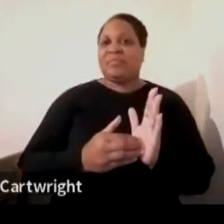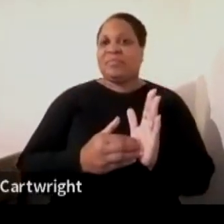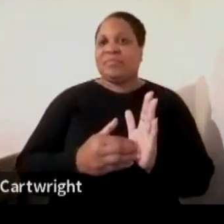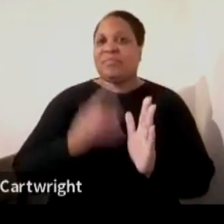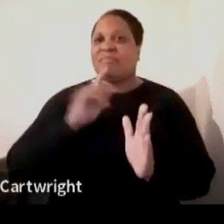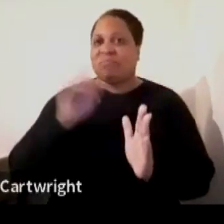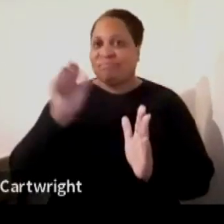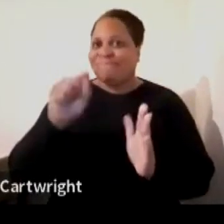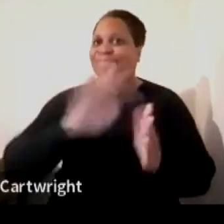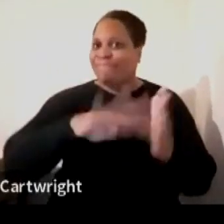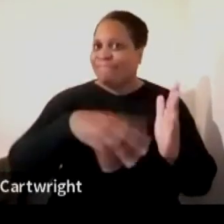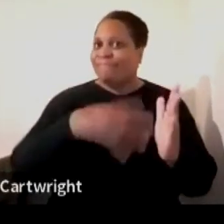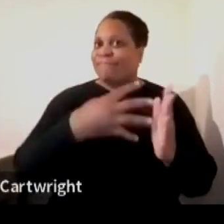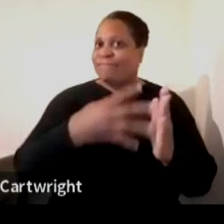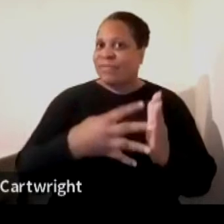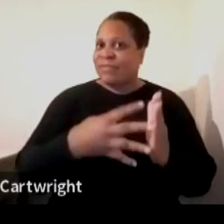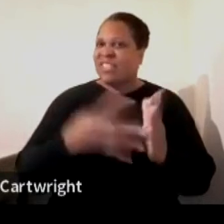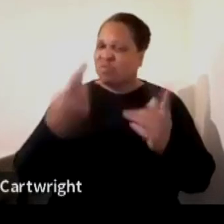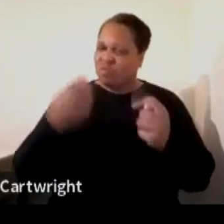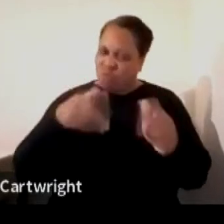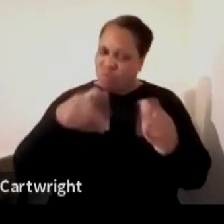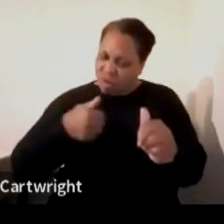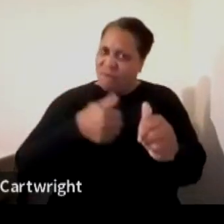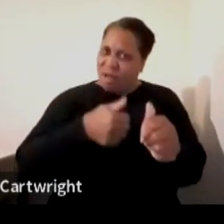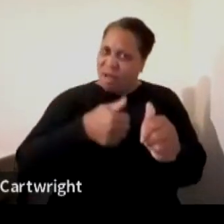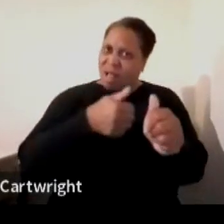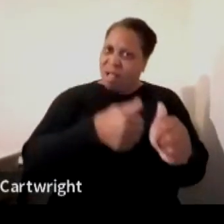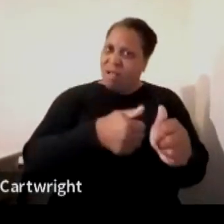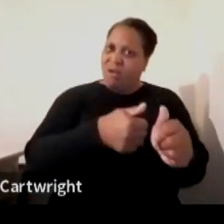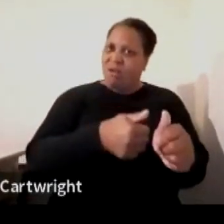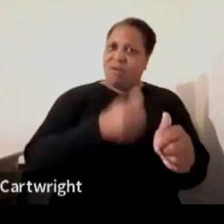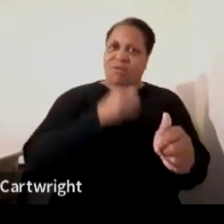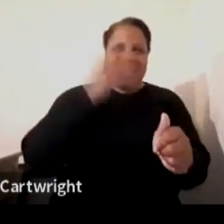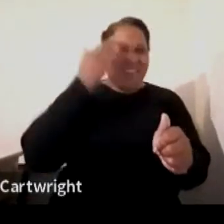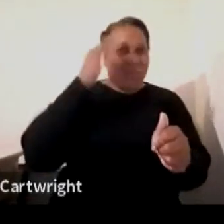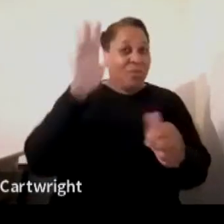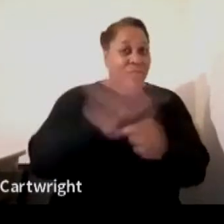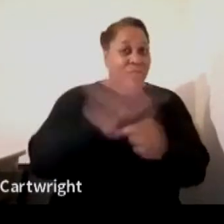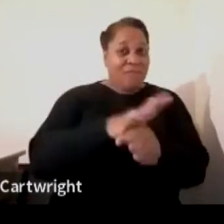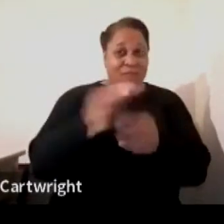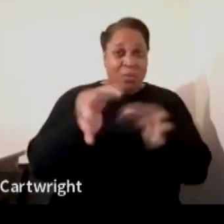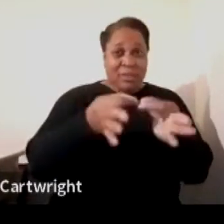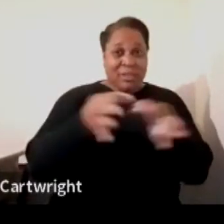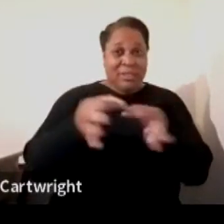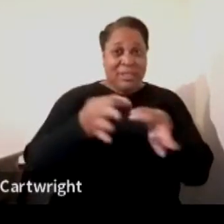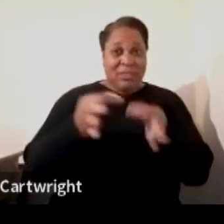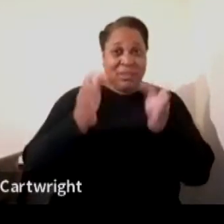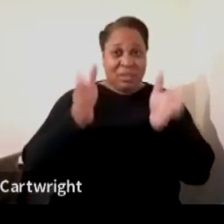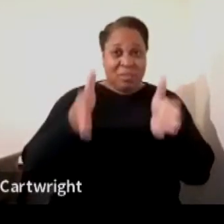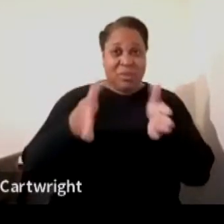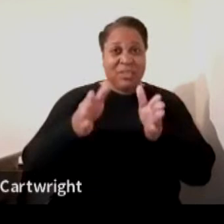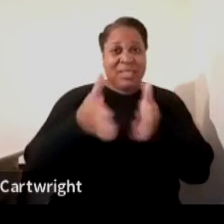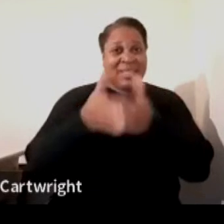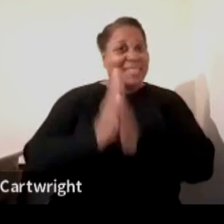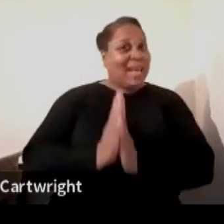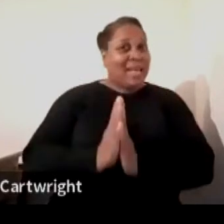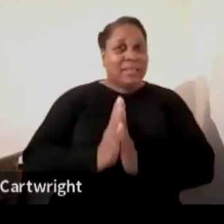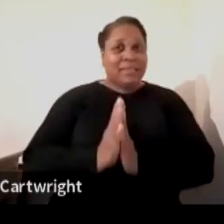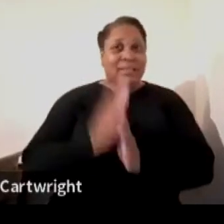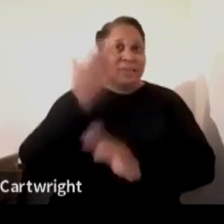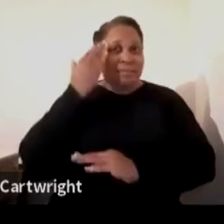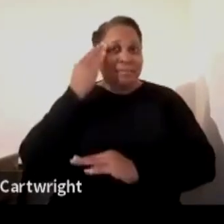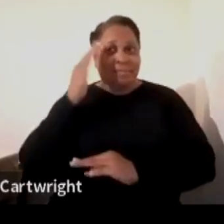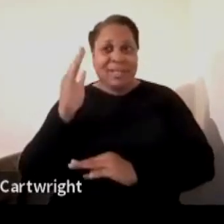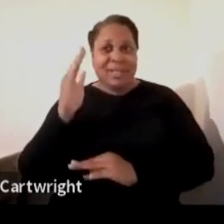that we're following, and without knowing the full details of the person who's asking, I don't know where they fit within that prioritization,